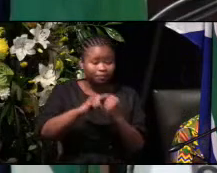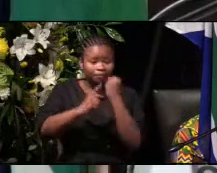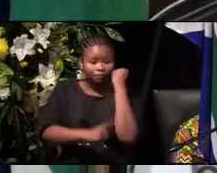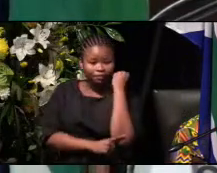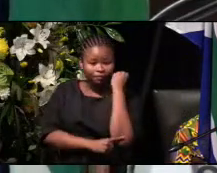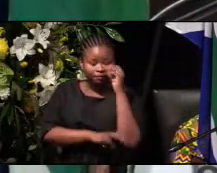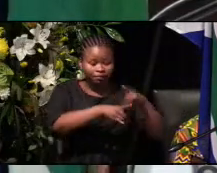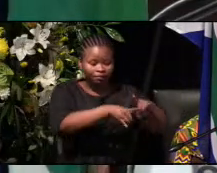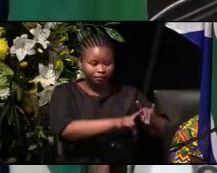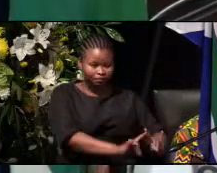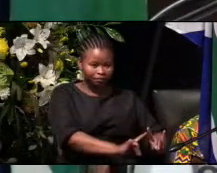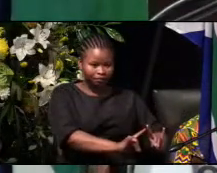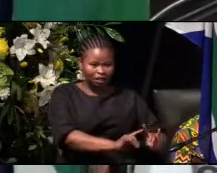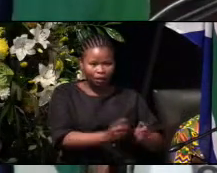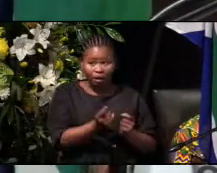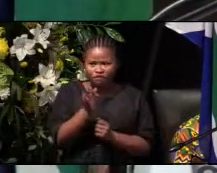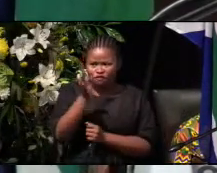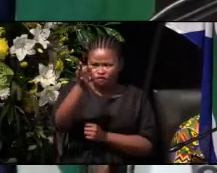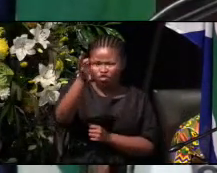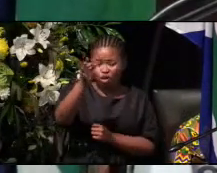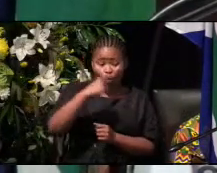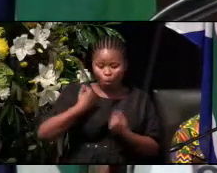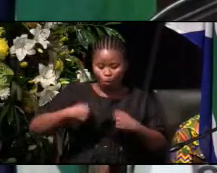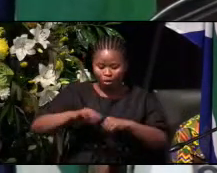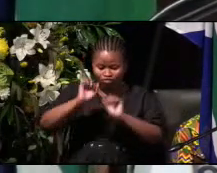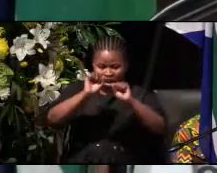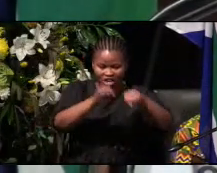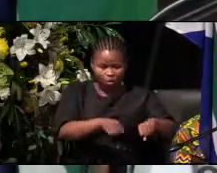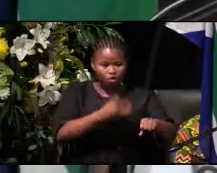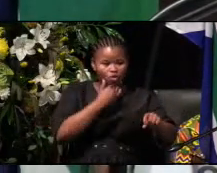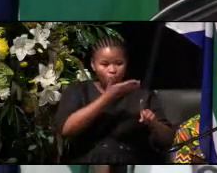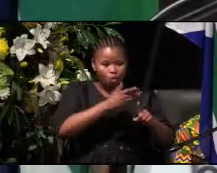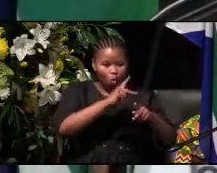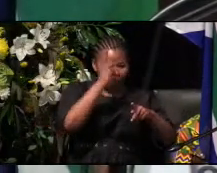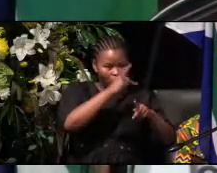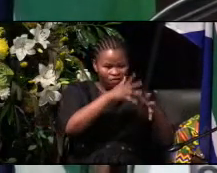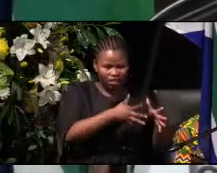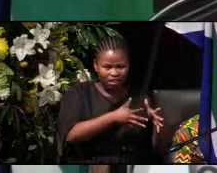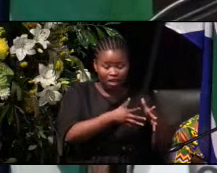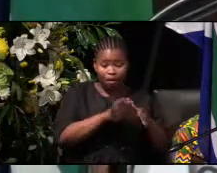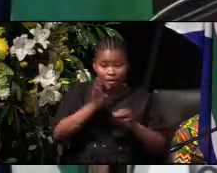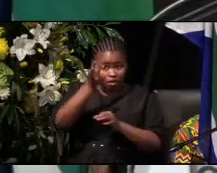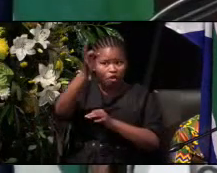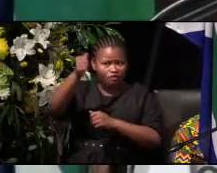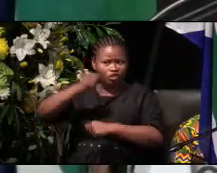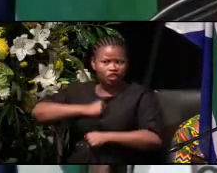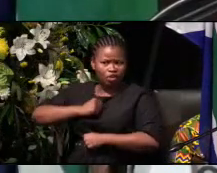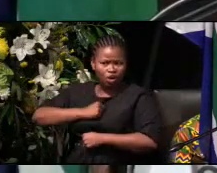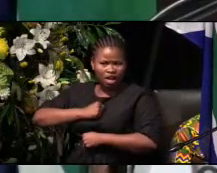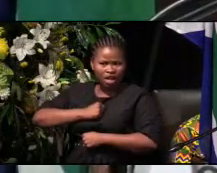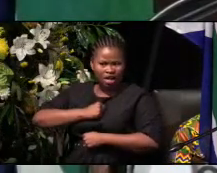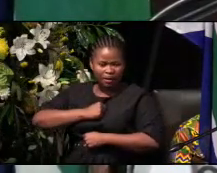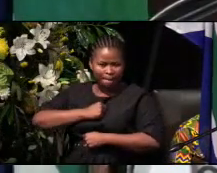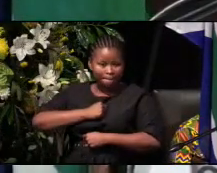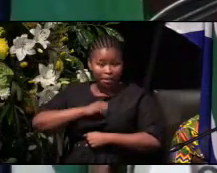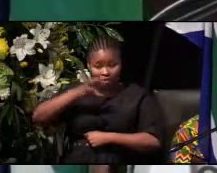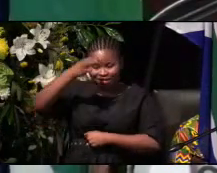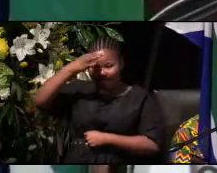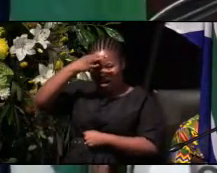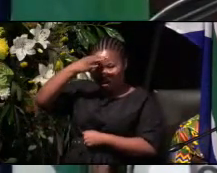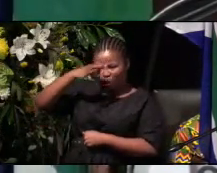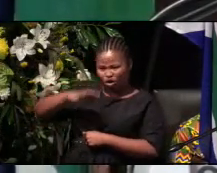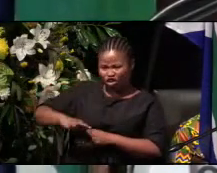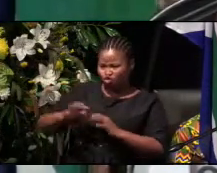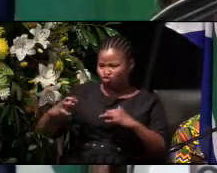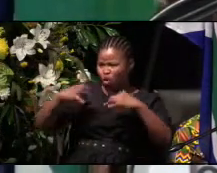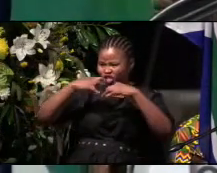um lastly check our future and I want to agree with Prof uh cotton that our future is coalition government